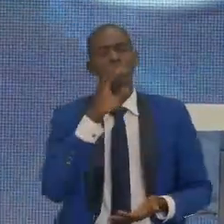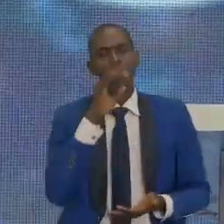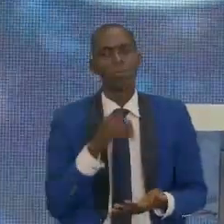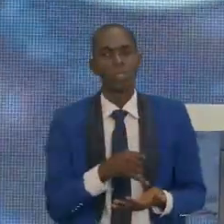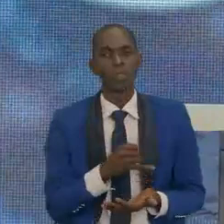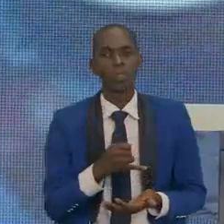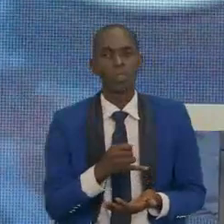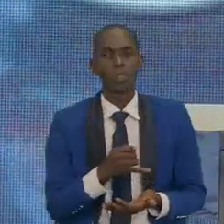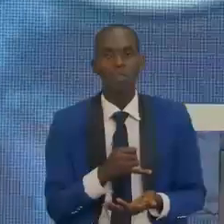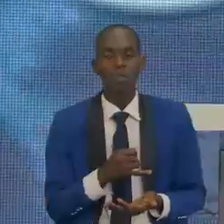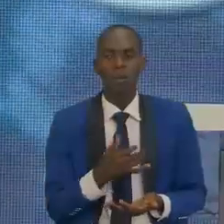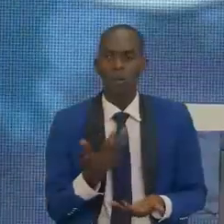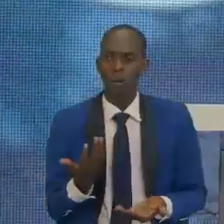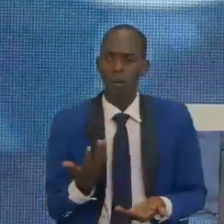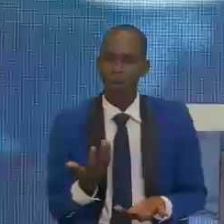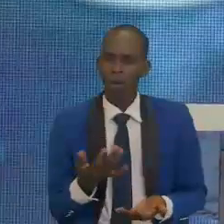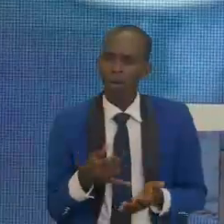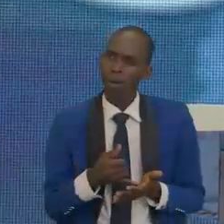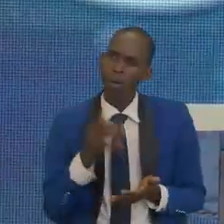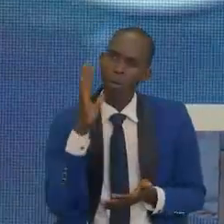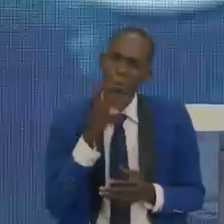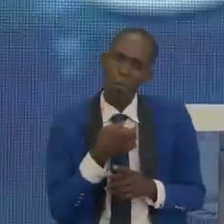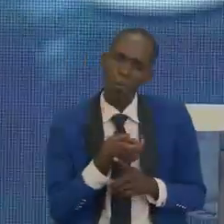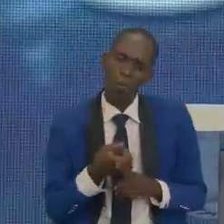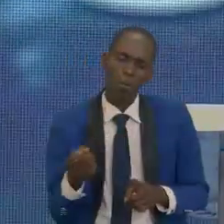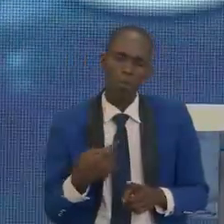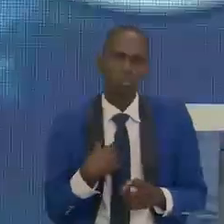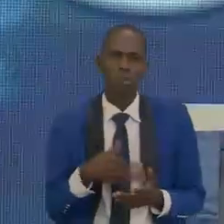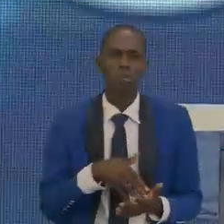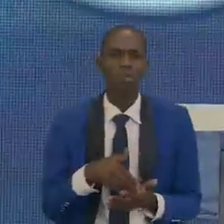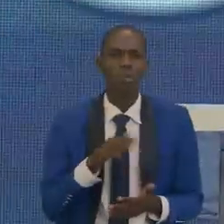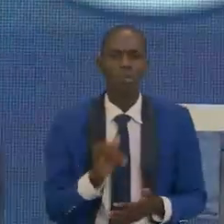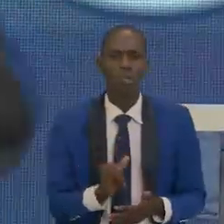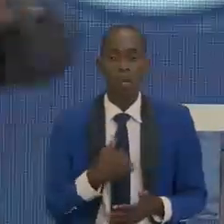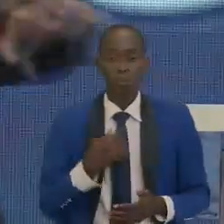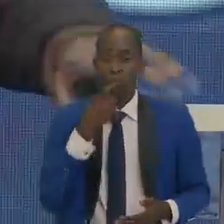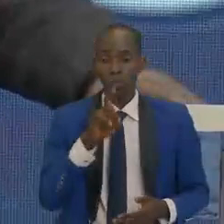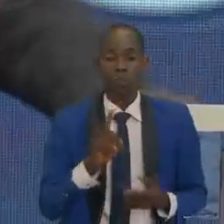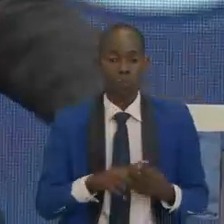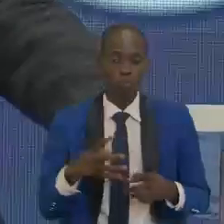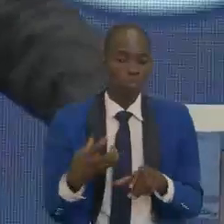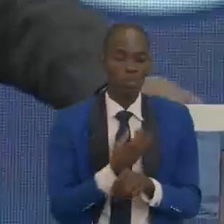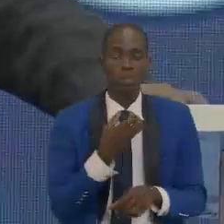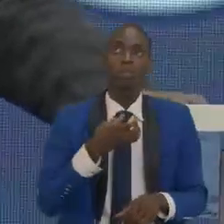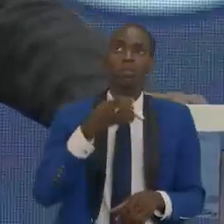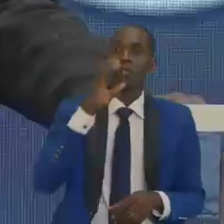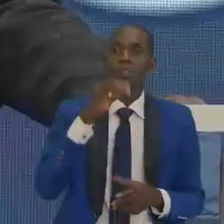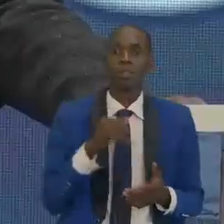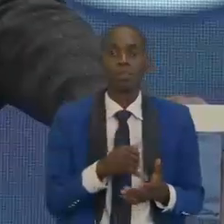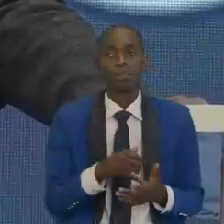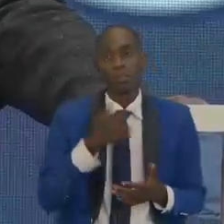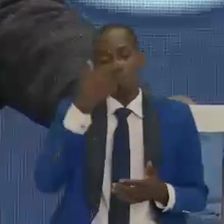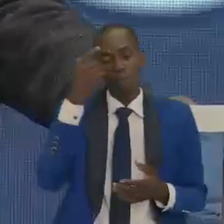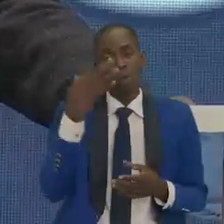You say, it will hurt me. He said, I say, drink it. Because of fear, you